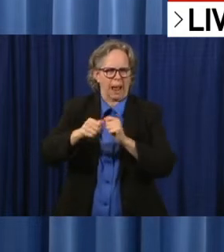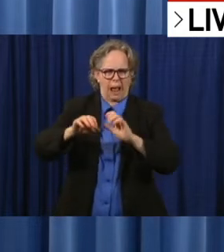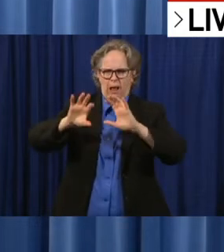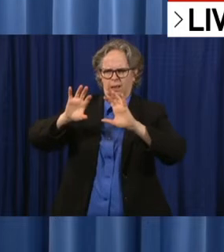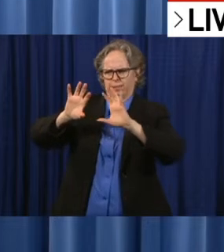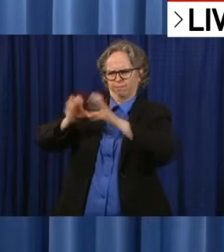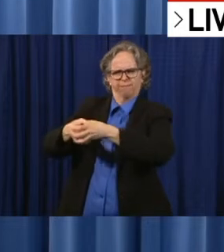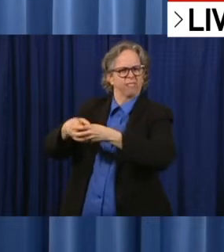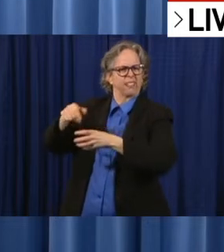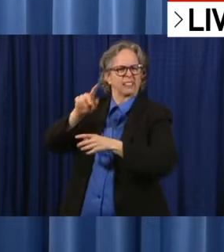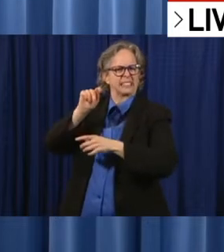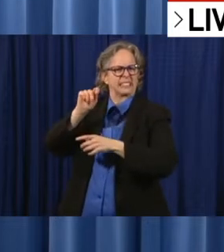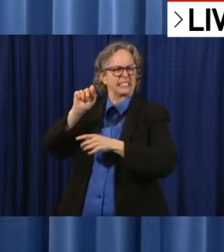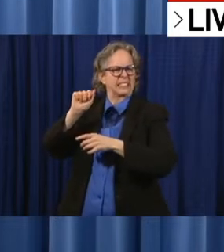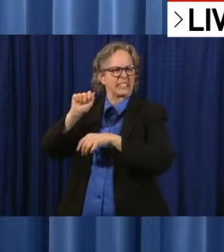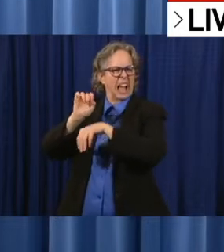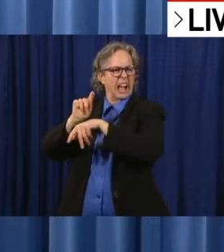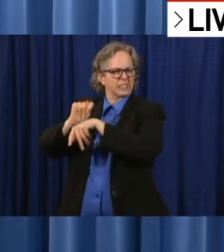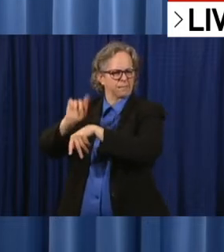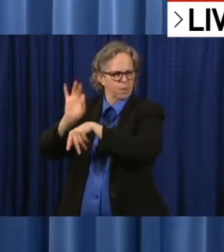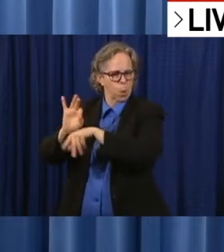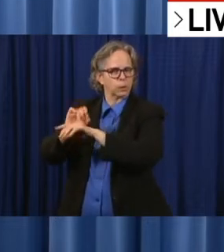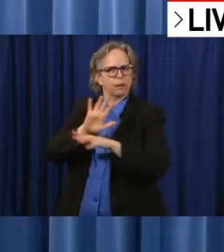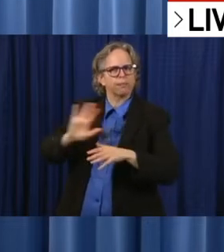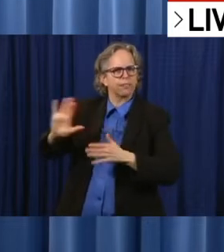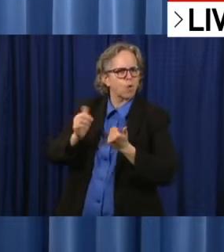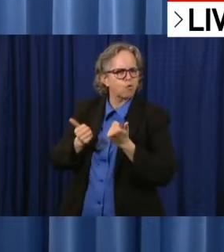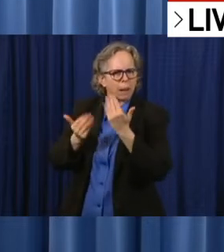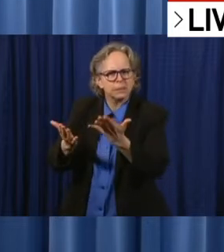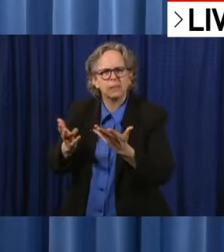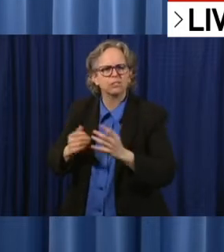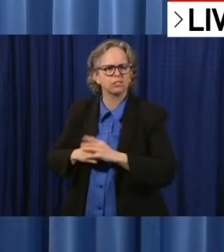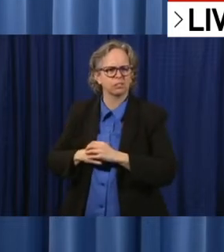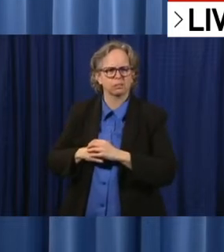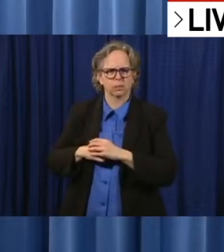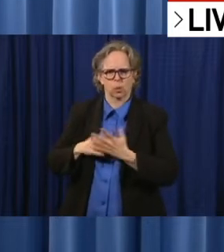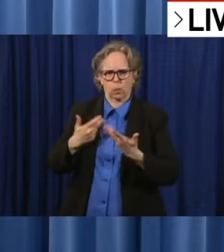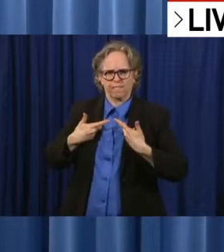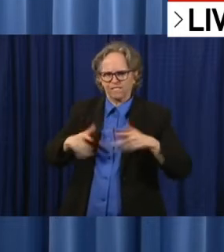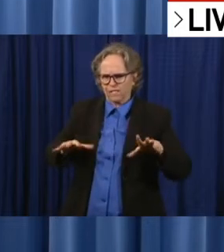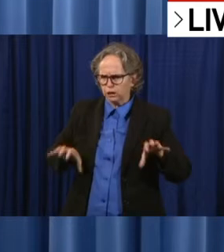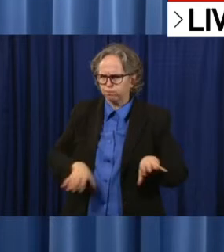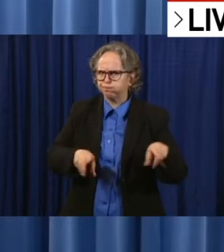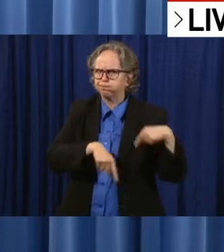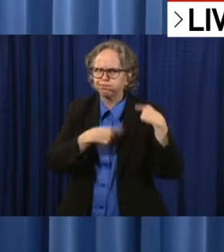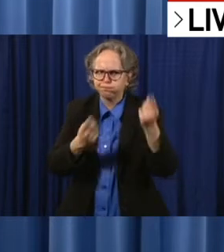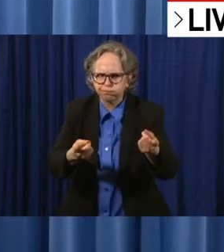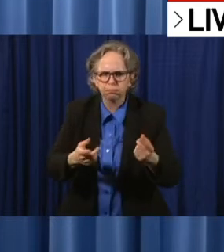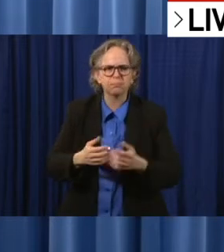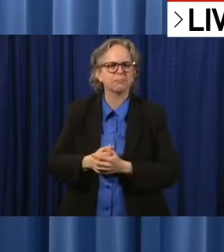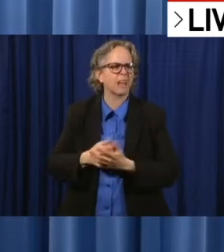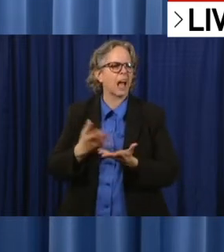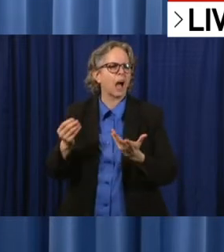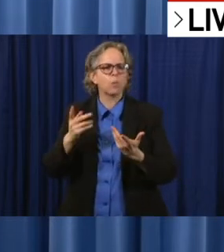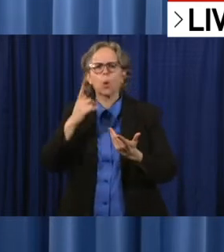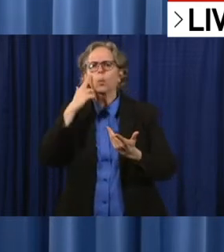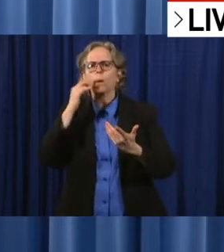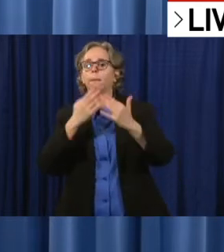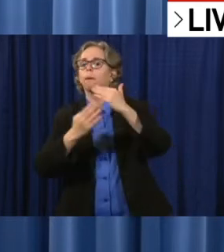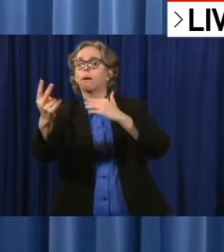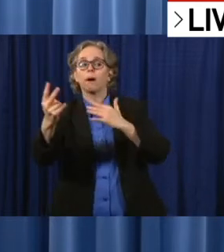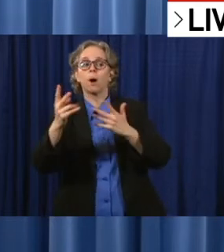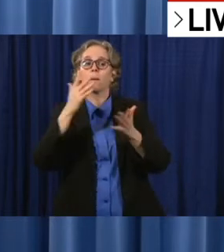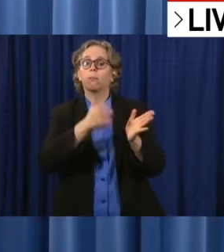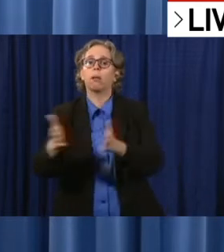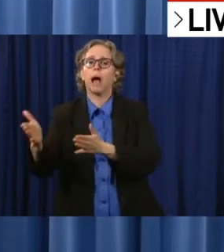the recommendations are, some of the things that we have already done, and some things that we intend to do in the